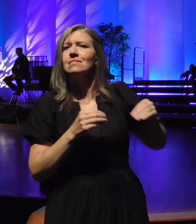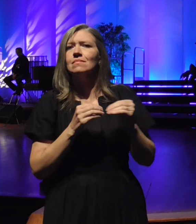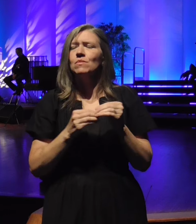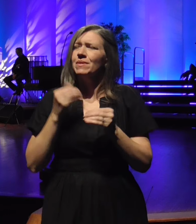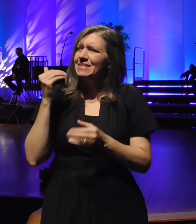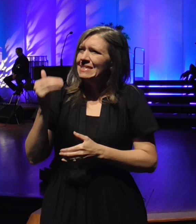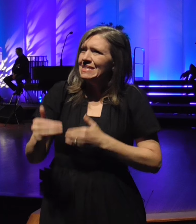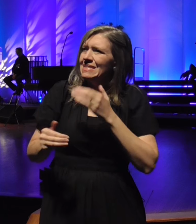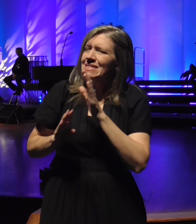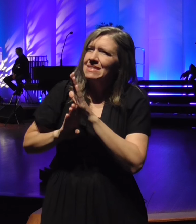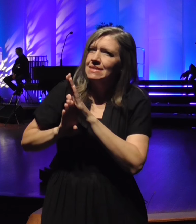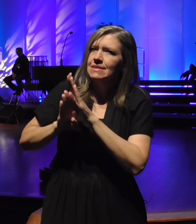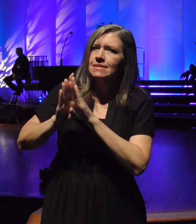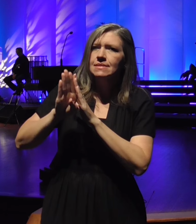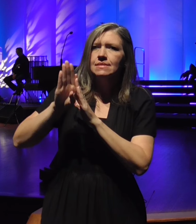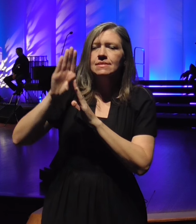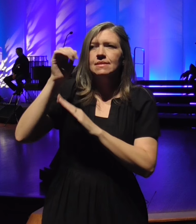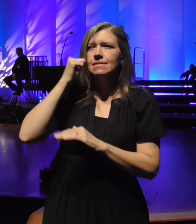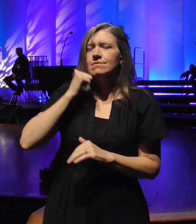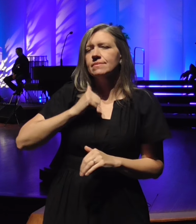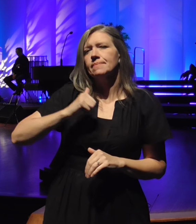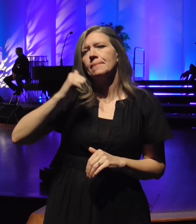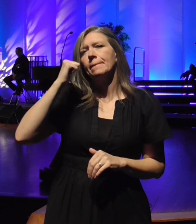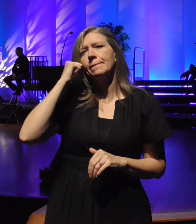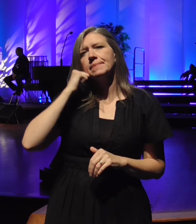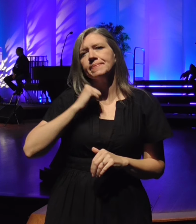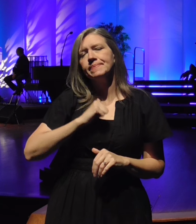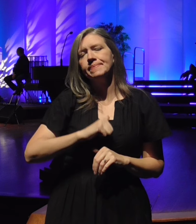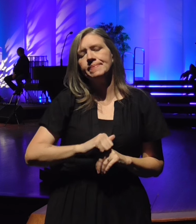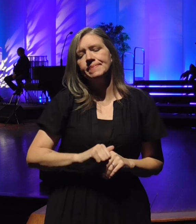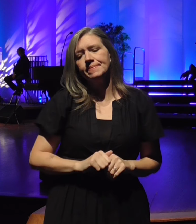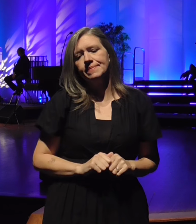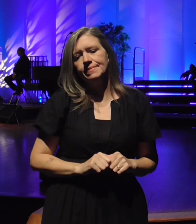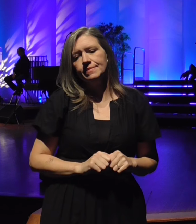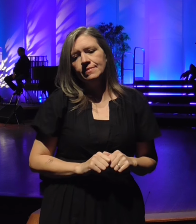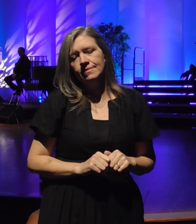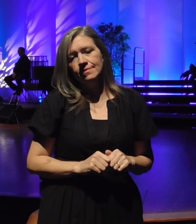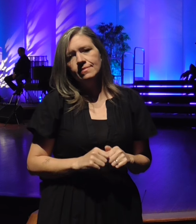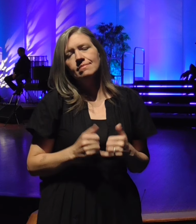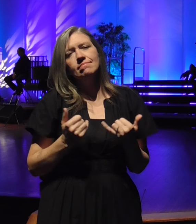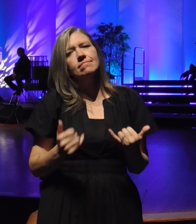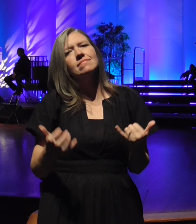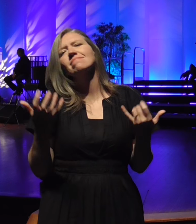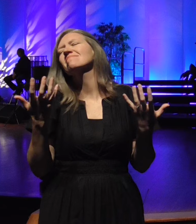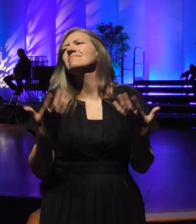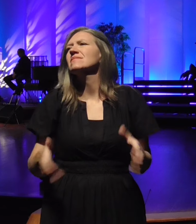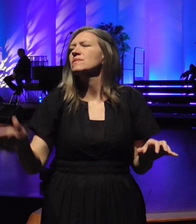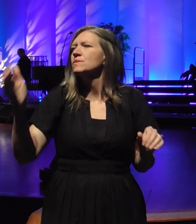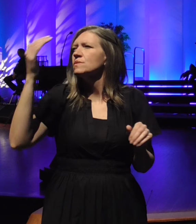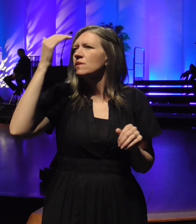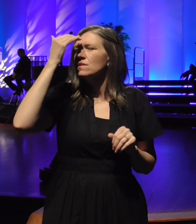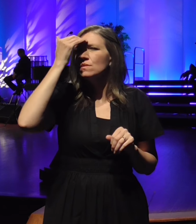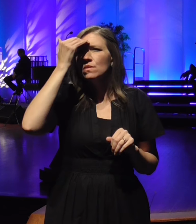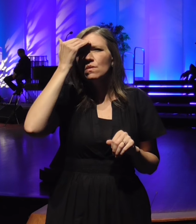but I can choose to take a higher path each day.